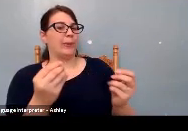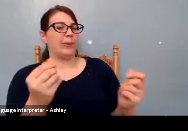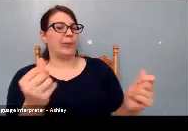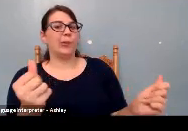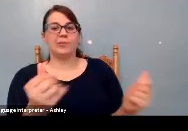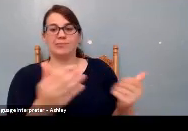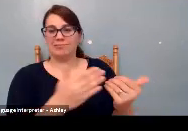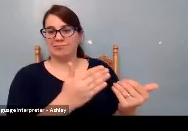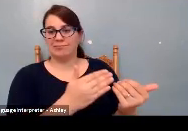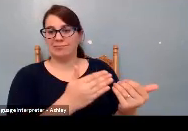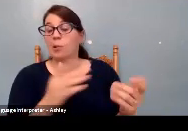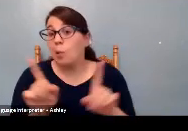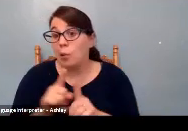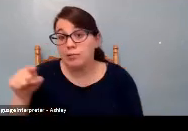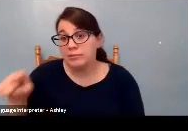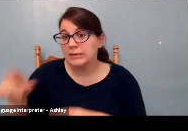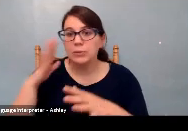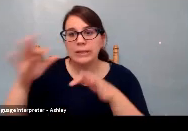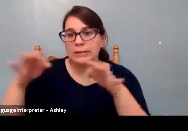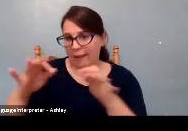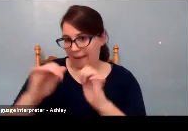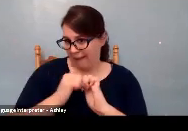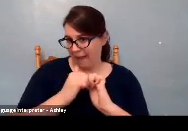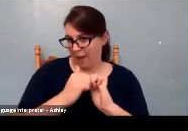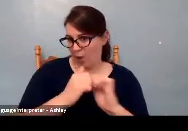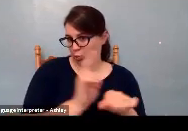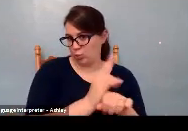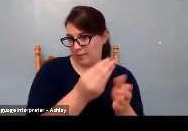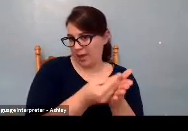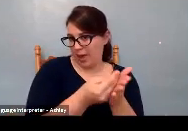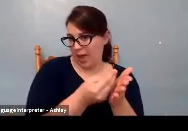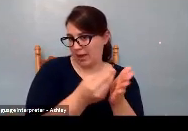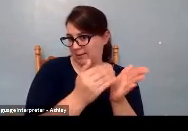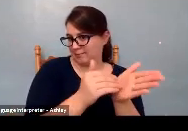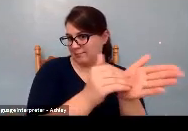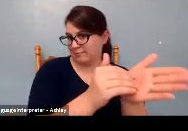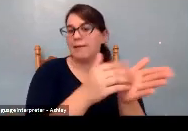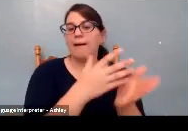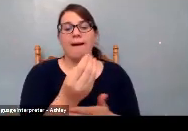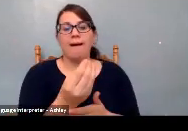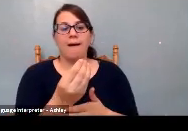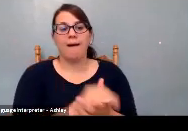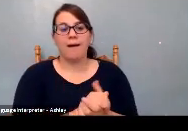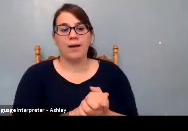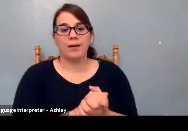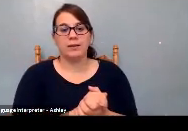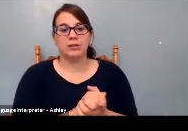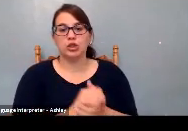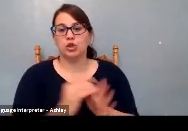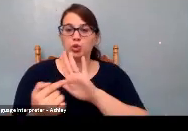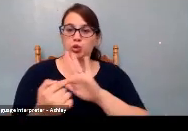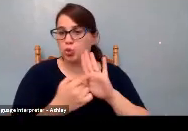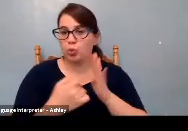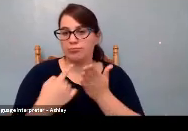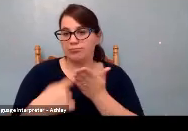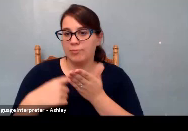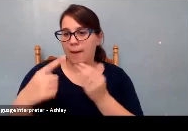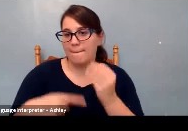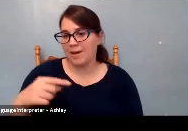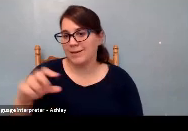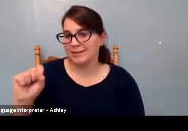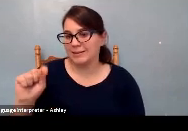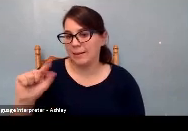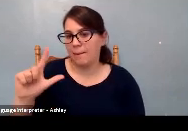most common methods of spending from the account and include a highlight of the Stable debit card. It's the